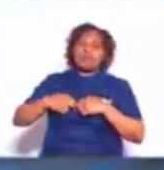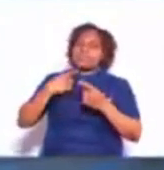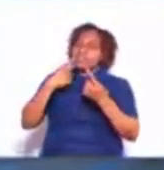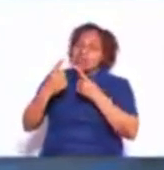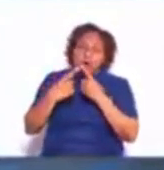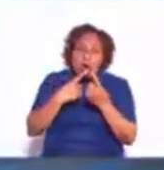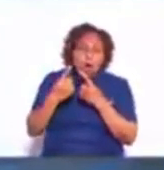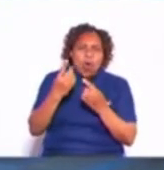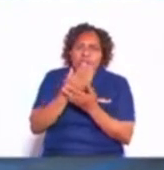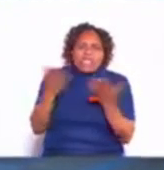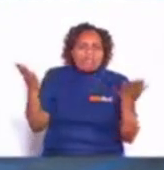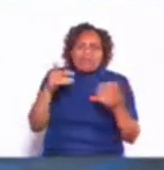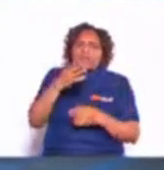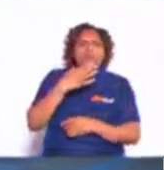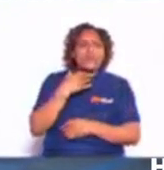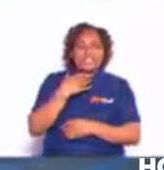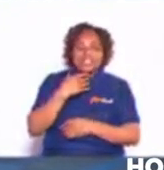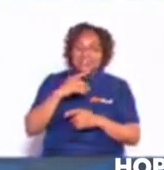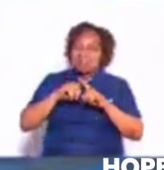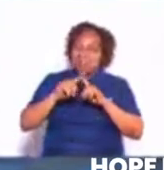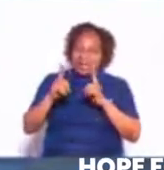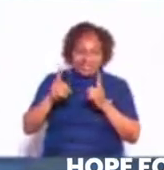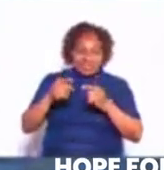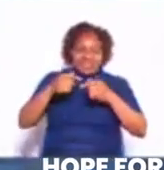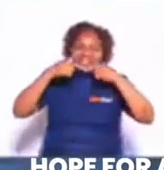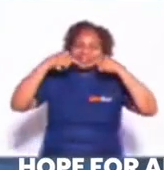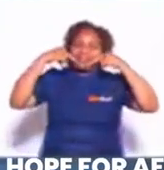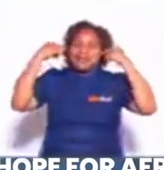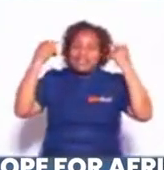whatever you want, he's just smiling at you.